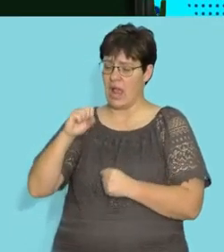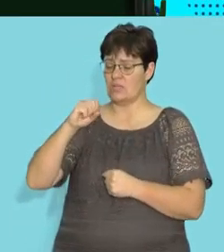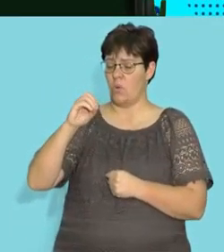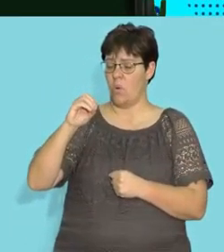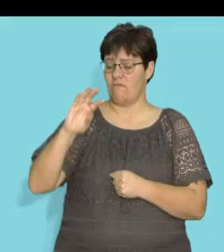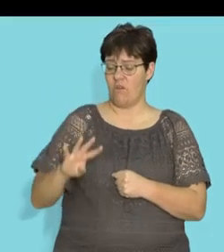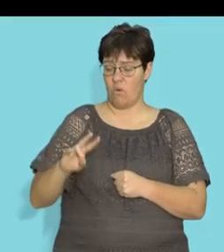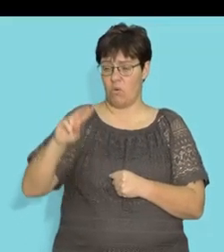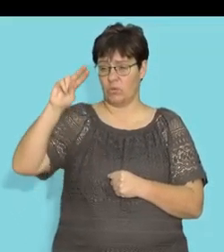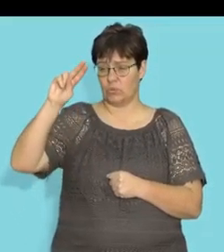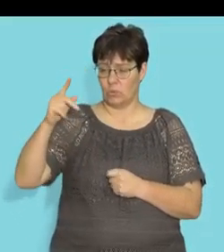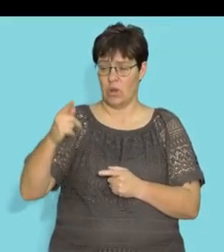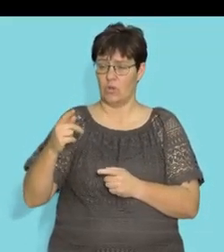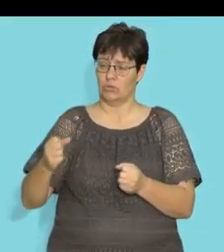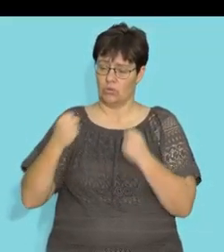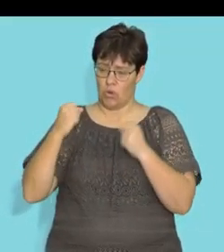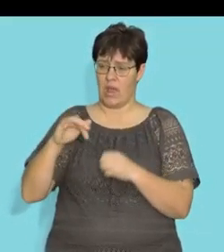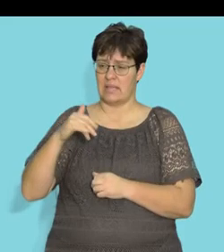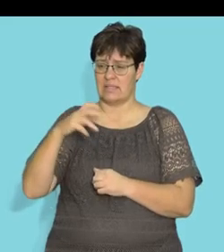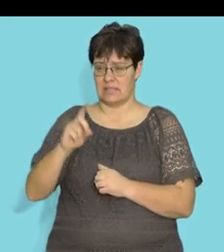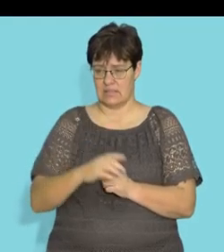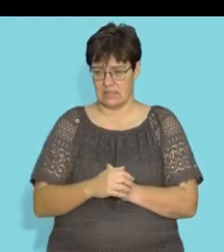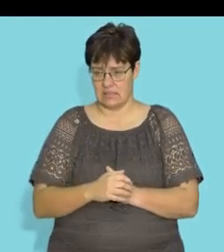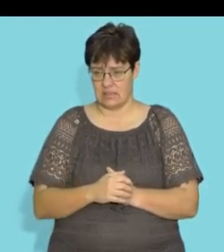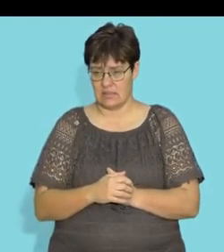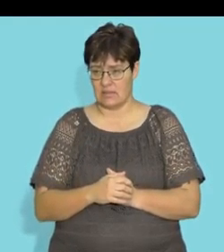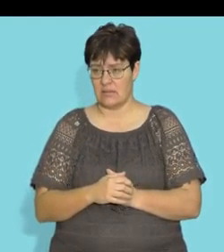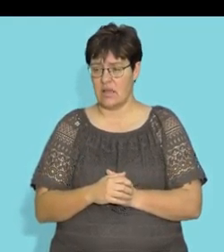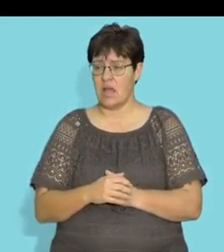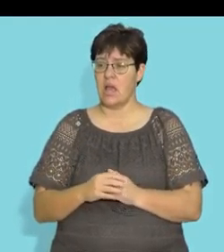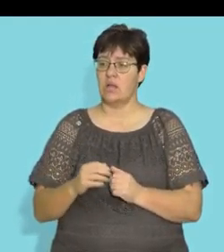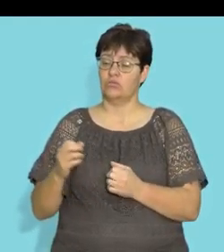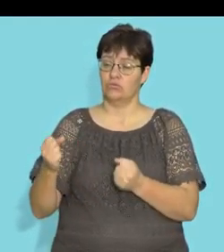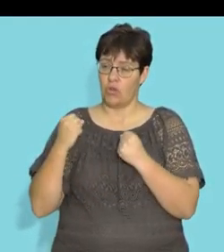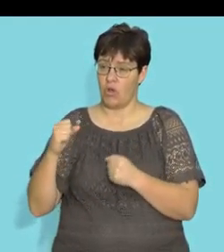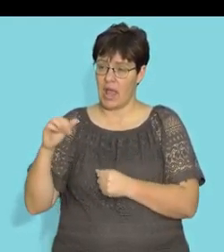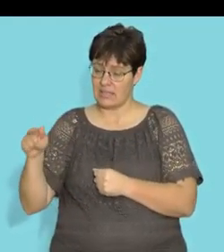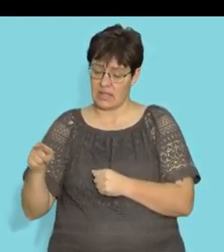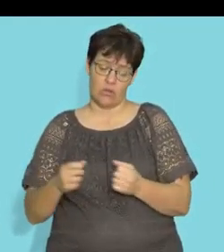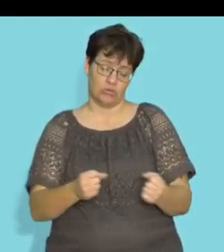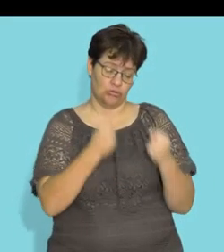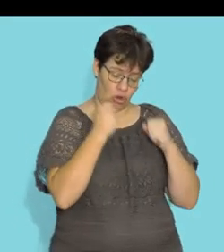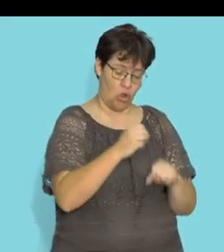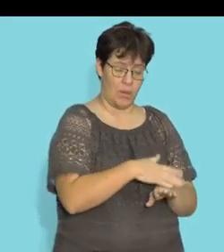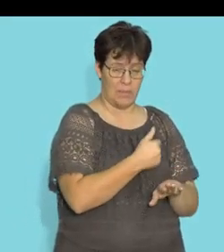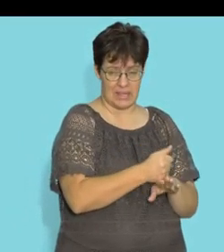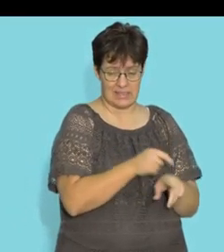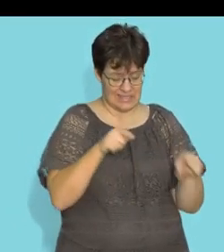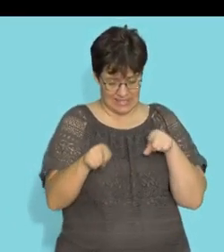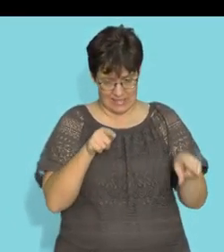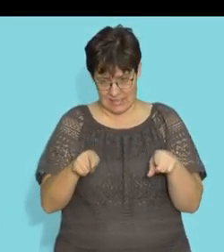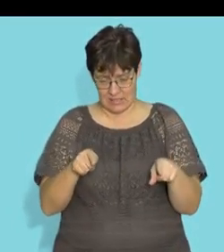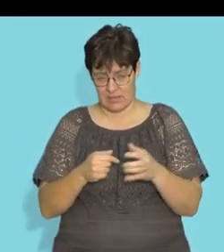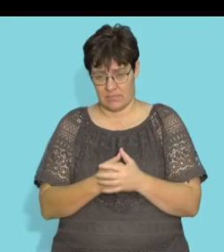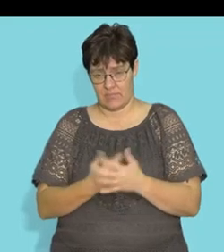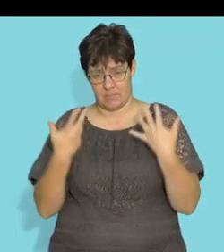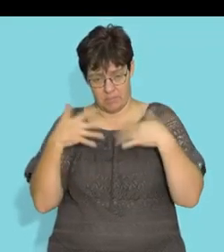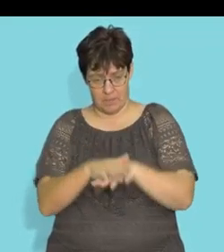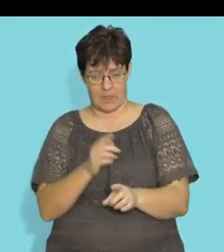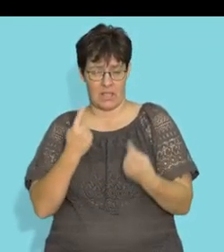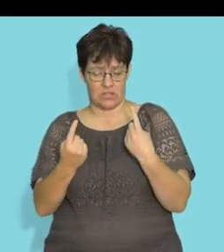hydroxide, and an acid with a sulfate in is sulfuric acid. And we also know that